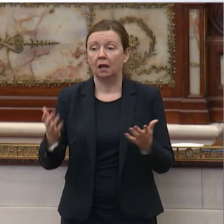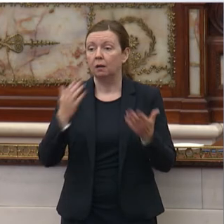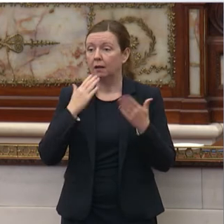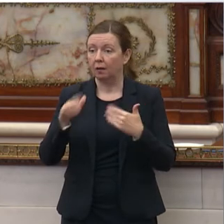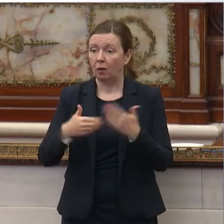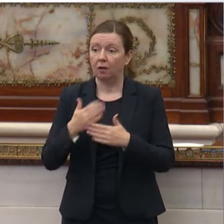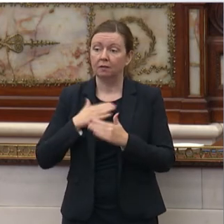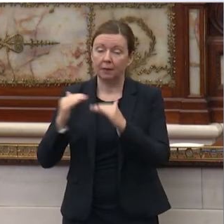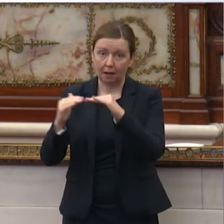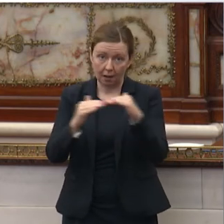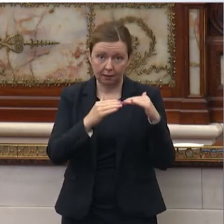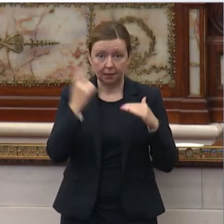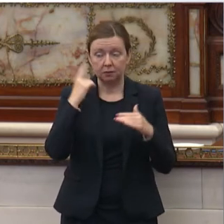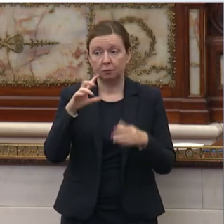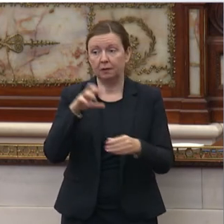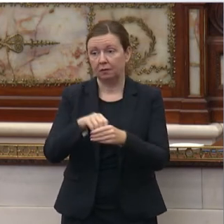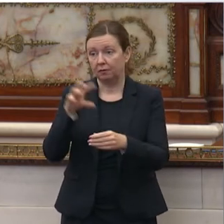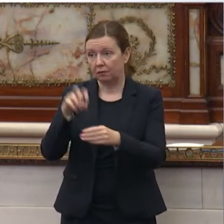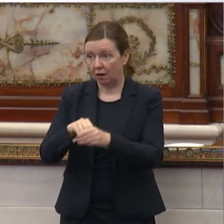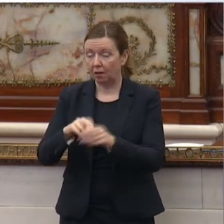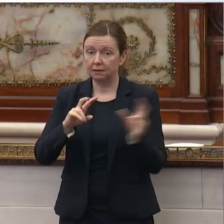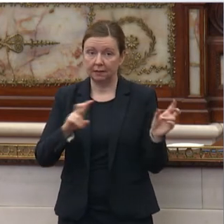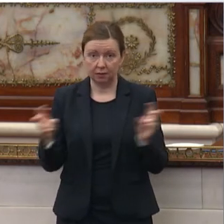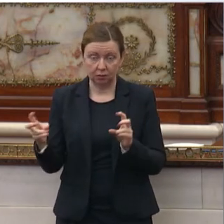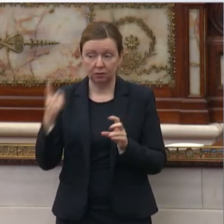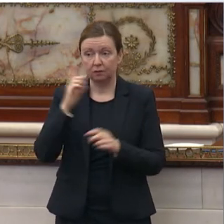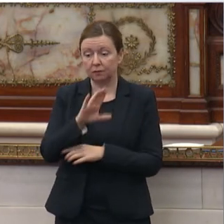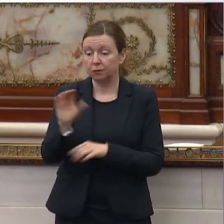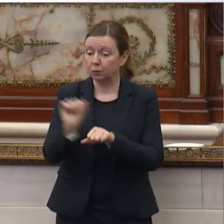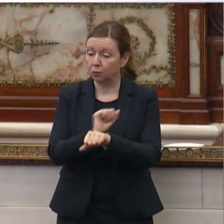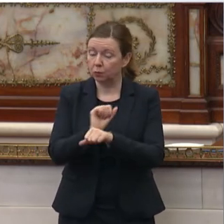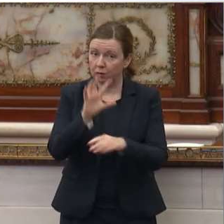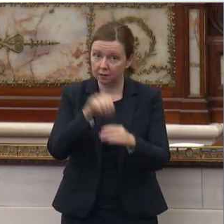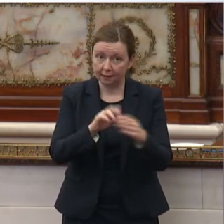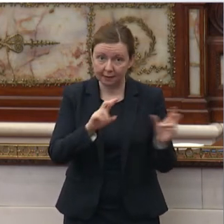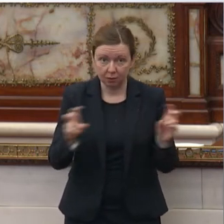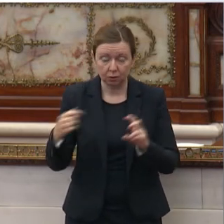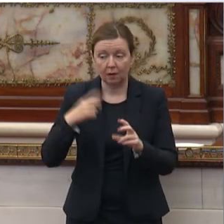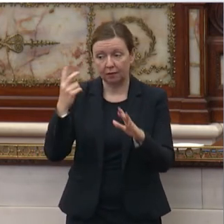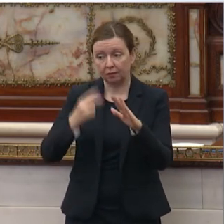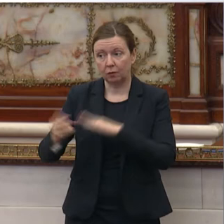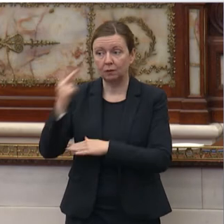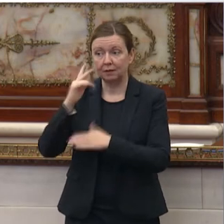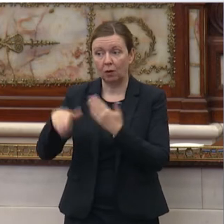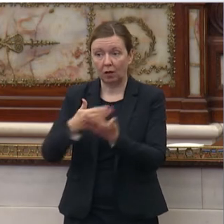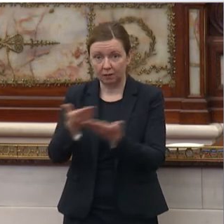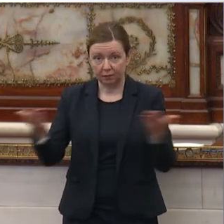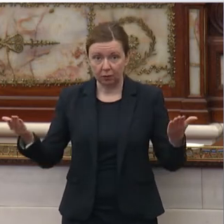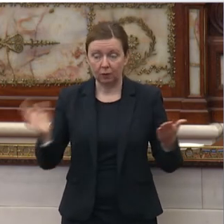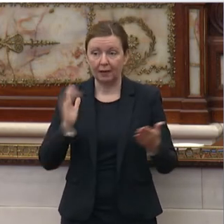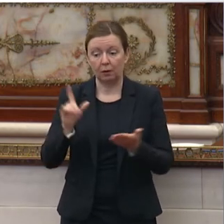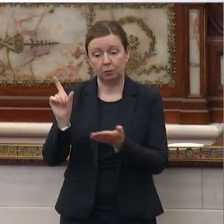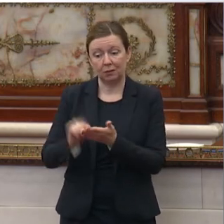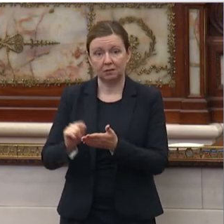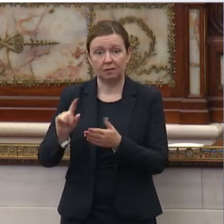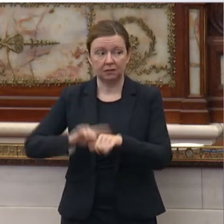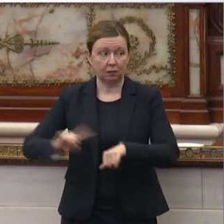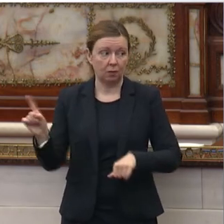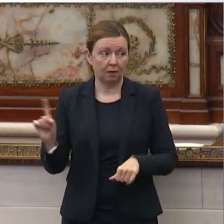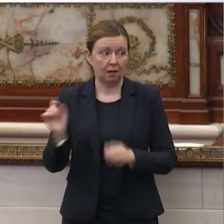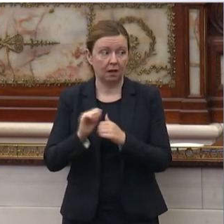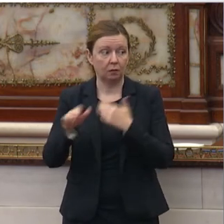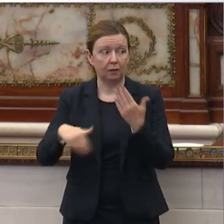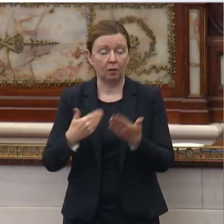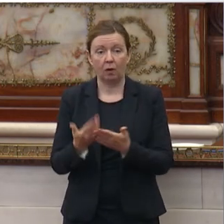of my colleagues for being involved in this issue, for your work on this issue. I look forward to seeing all of you at our press conference at 1 o'clock with